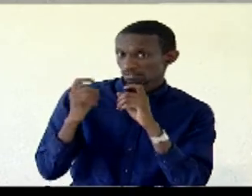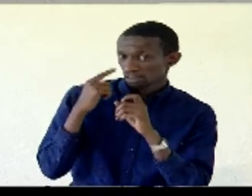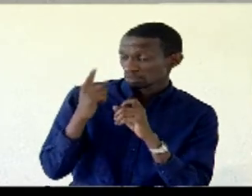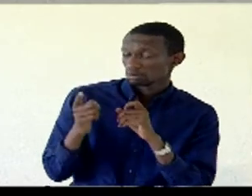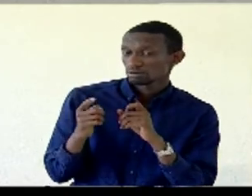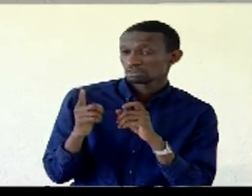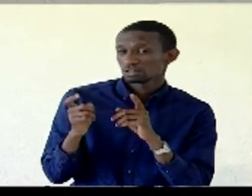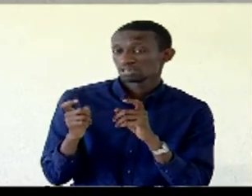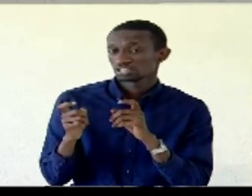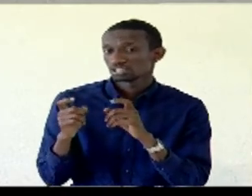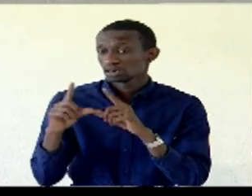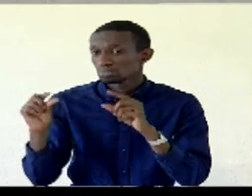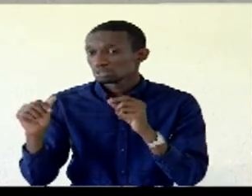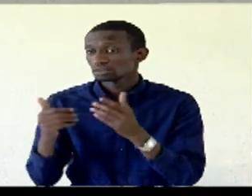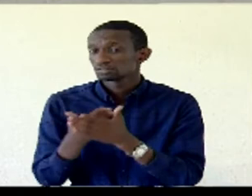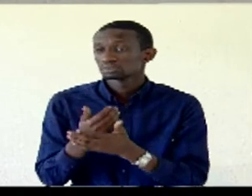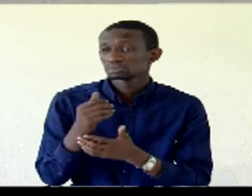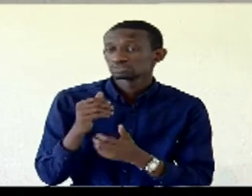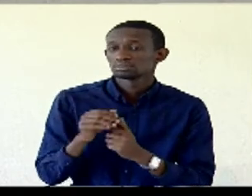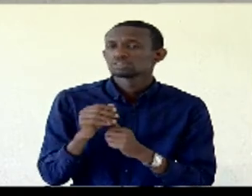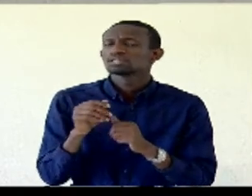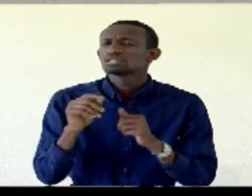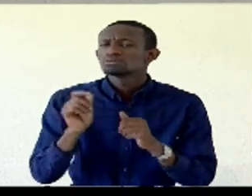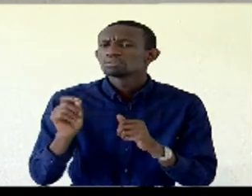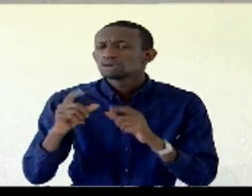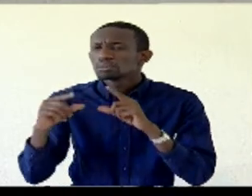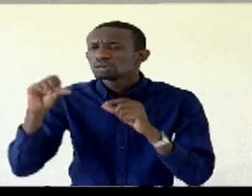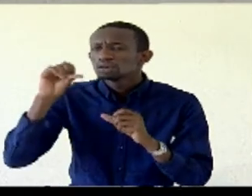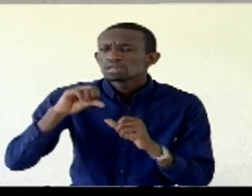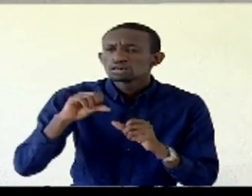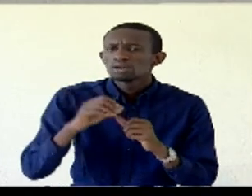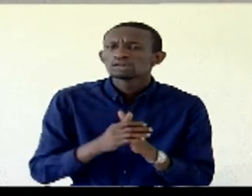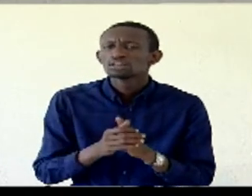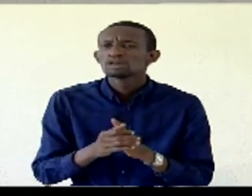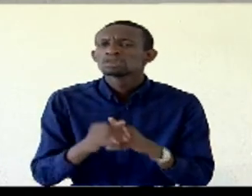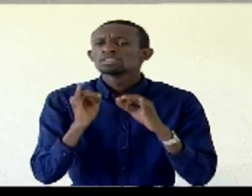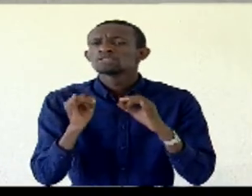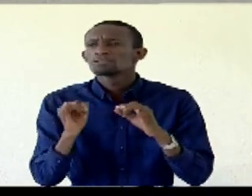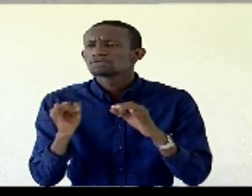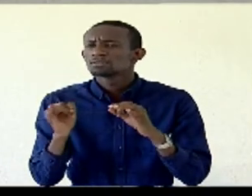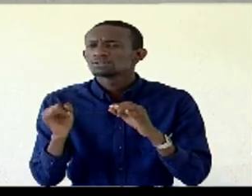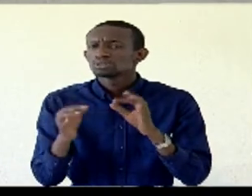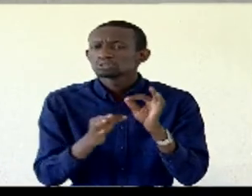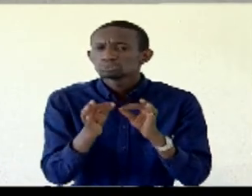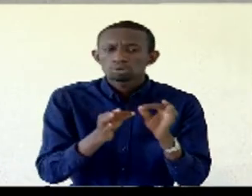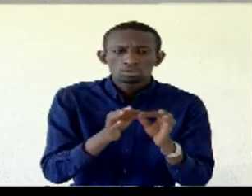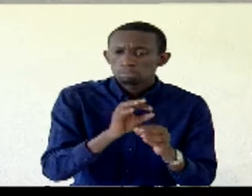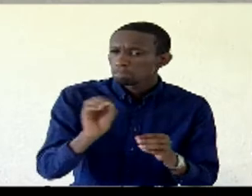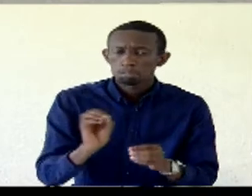you a mark, even when the spelling is wrong. It's because that term you've written does not make any direct reference to